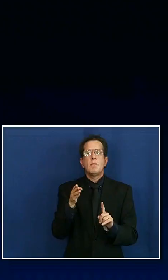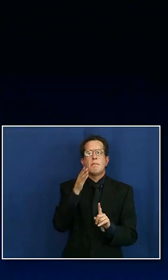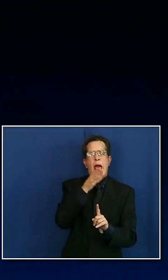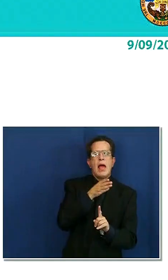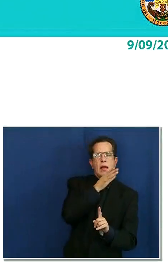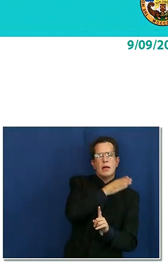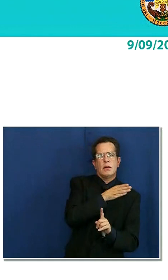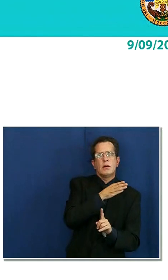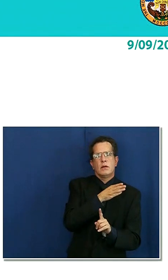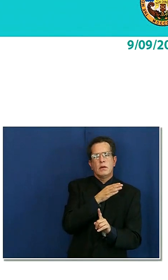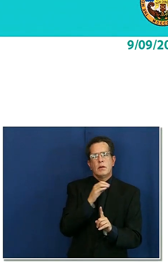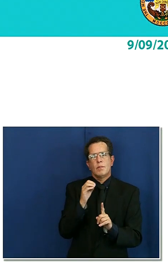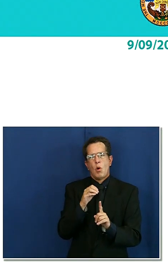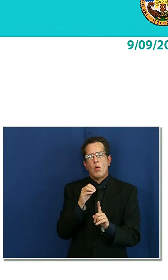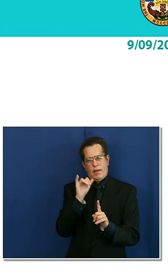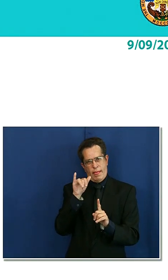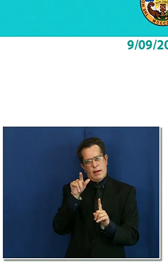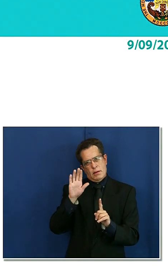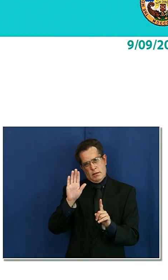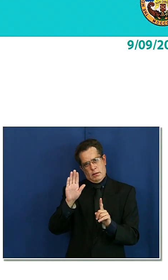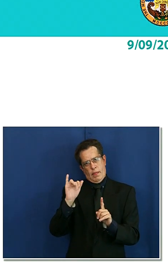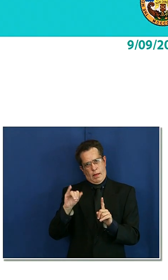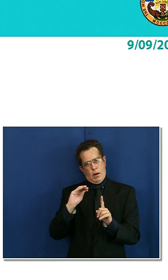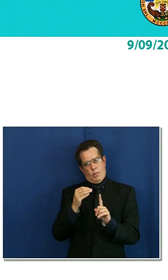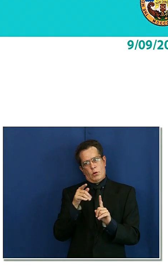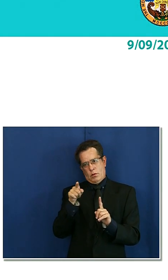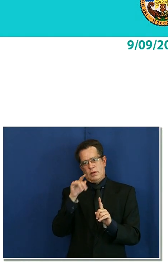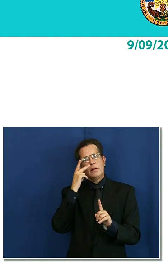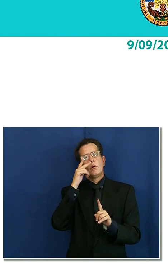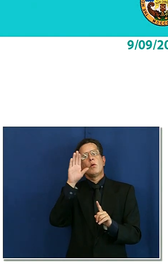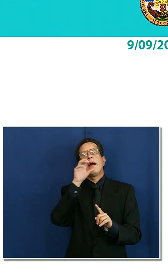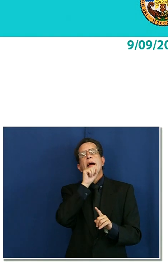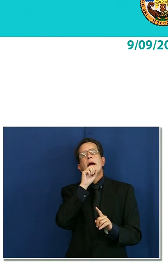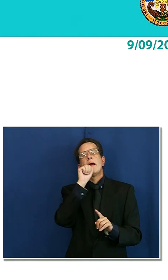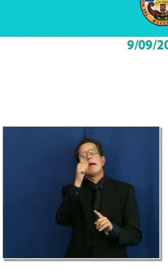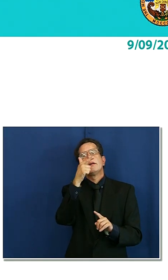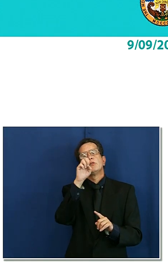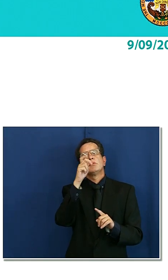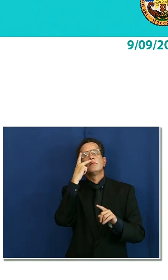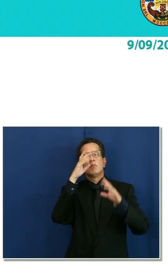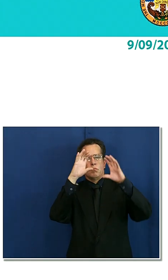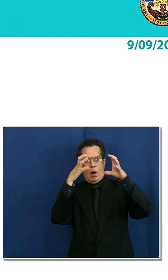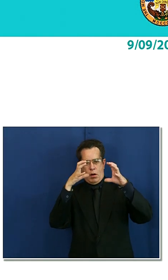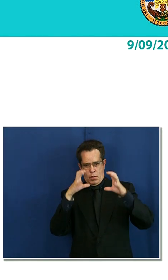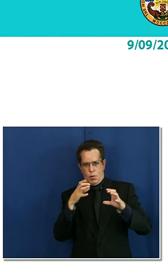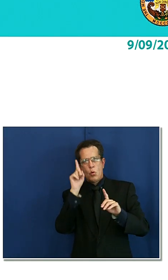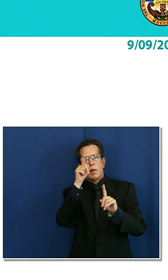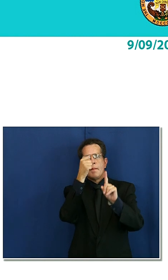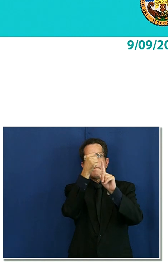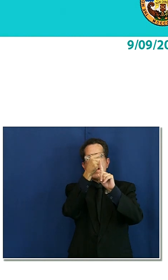One more, thank you. The age range for all of our